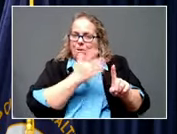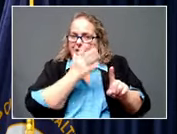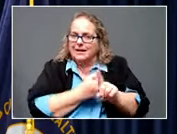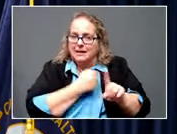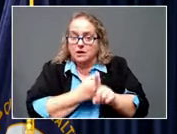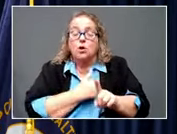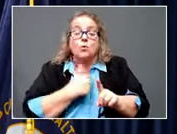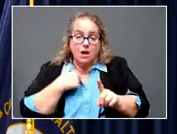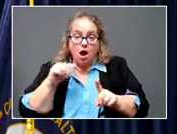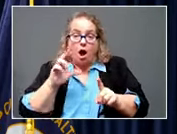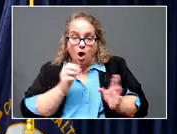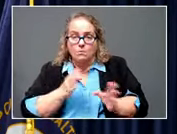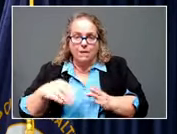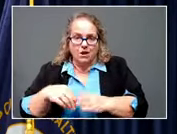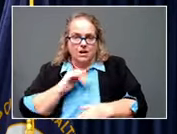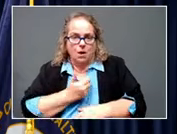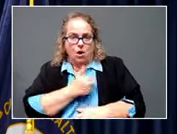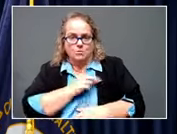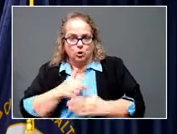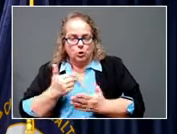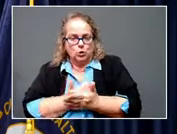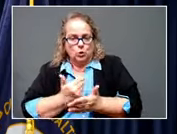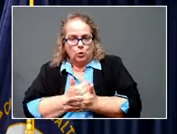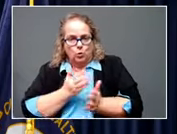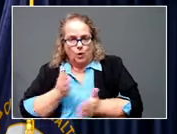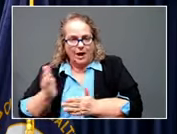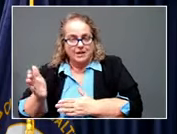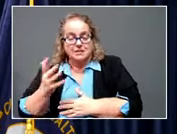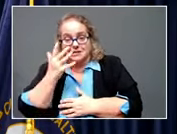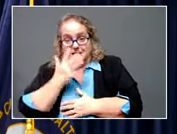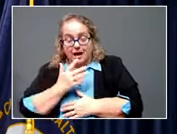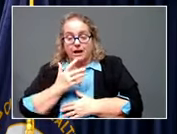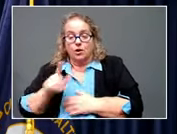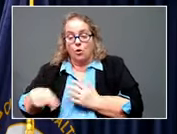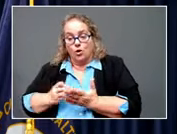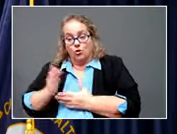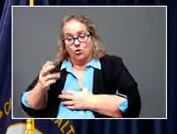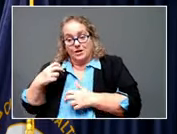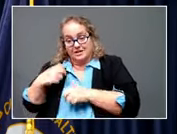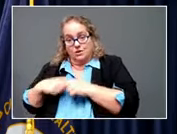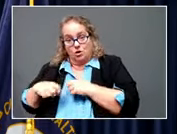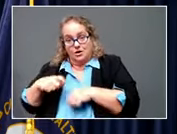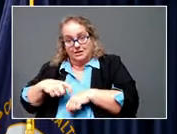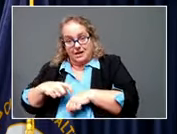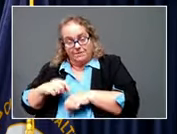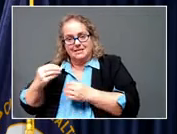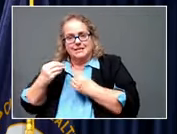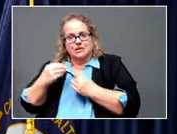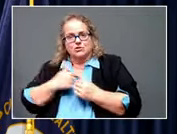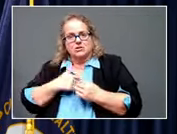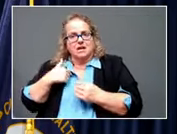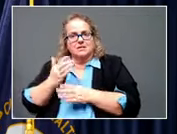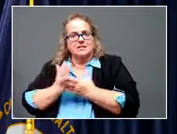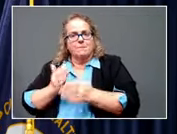new ways. Sadly, going through difficult times teaches you some lessons that you can apply going forward. Our